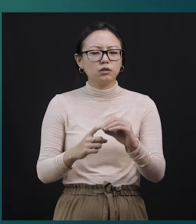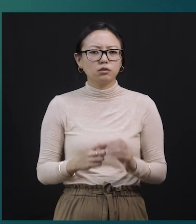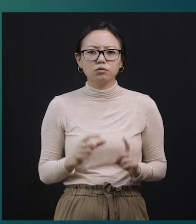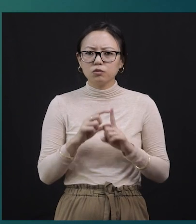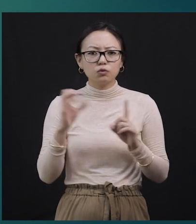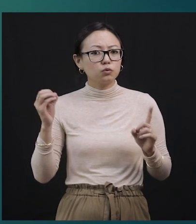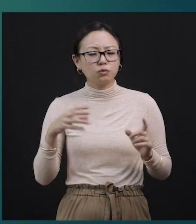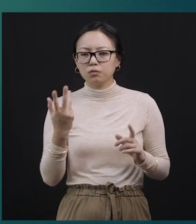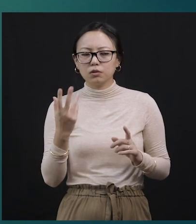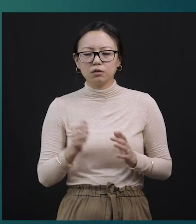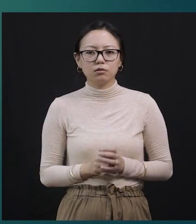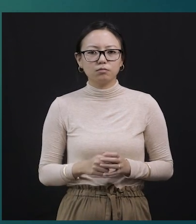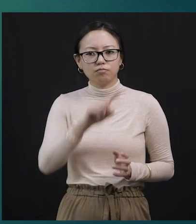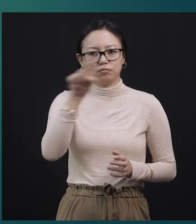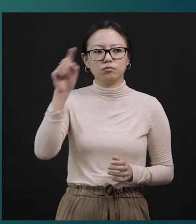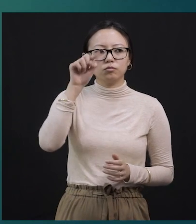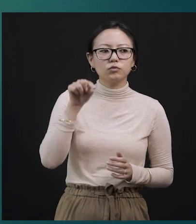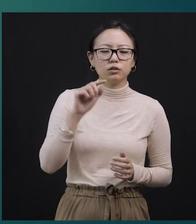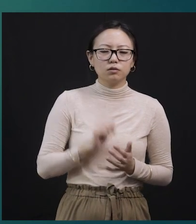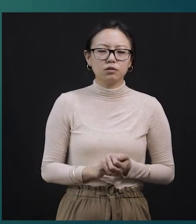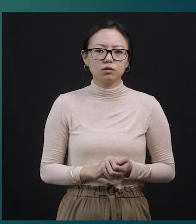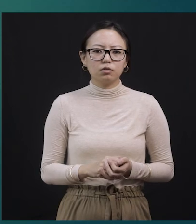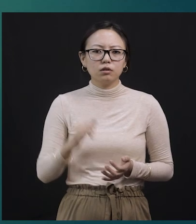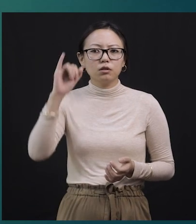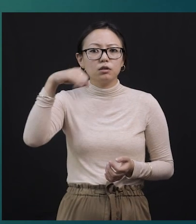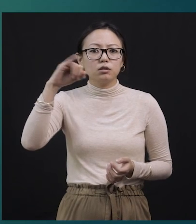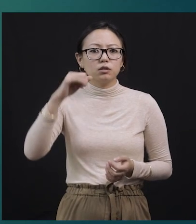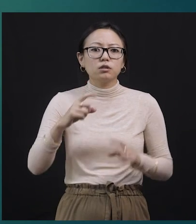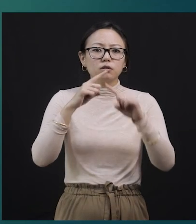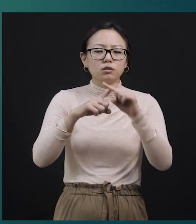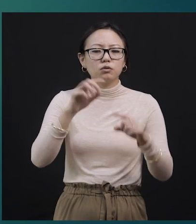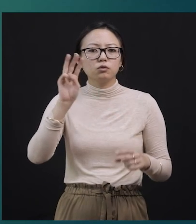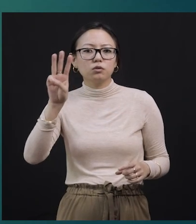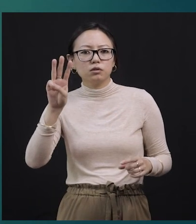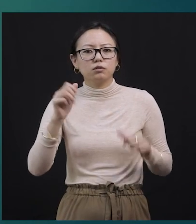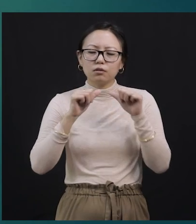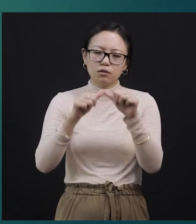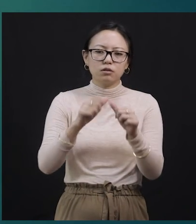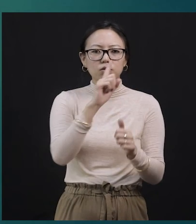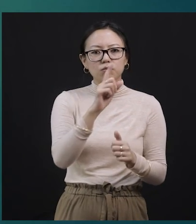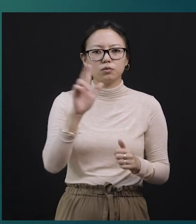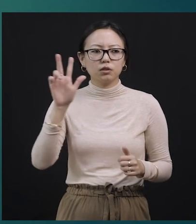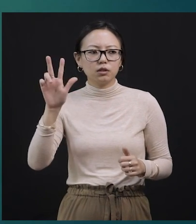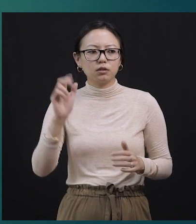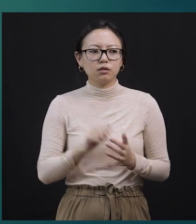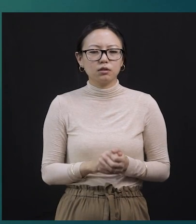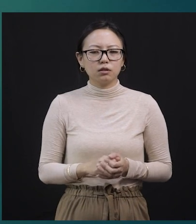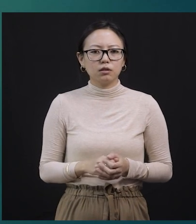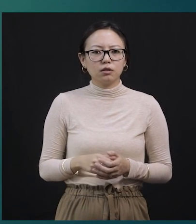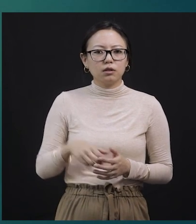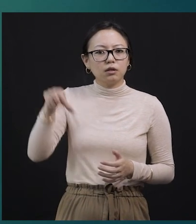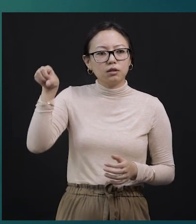division, right? So we all know that 6 into 3s are how much, children? It is 18. Then you have 9 threes are how much? It